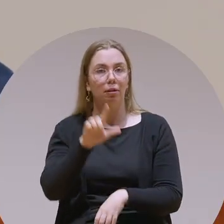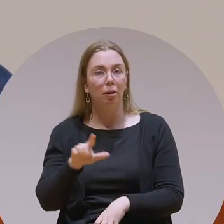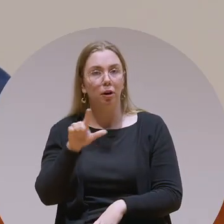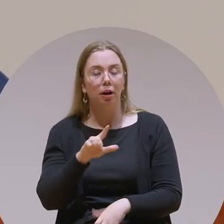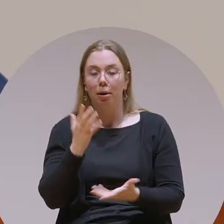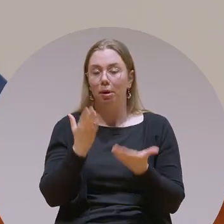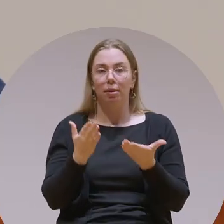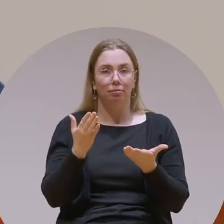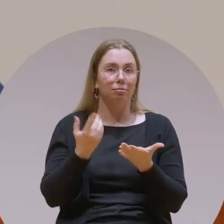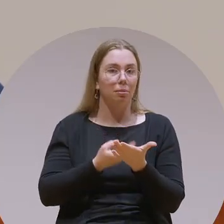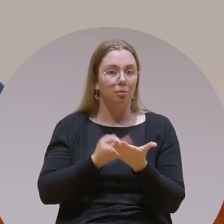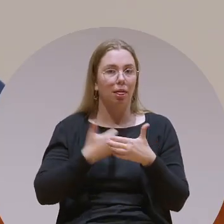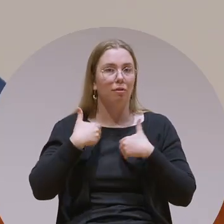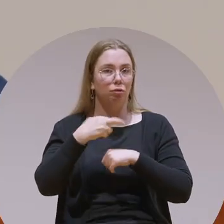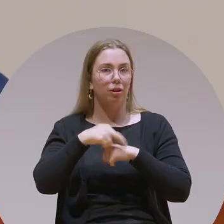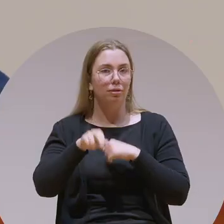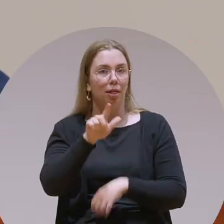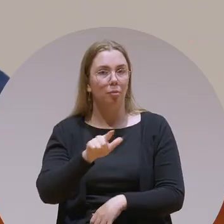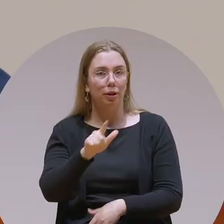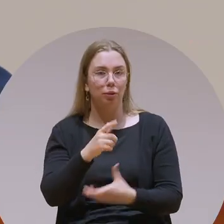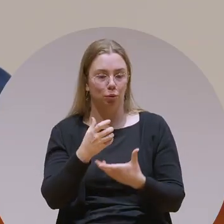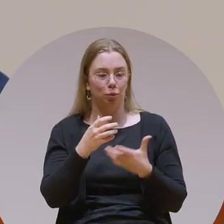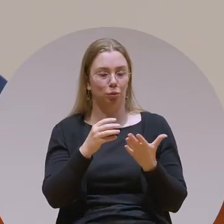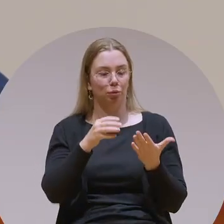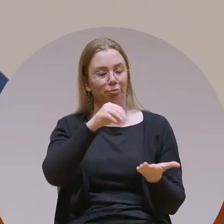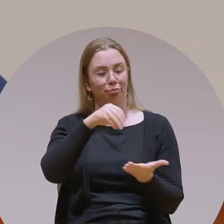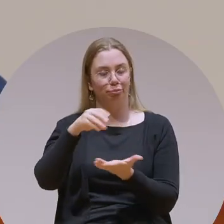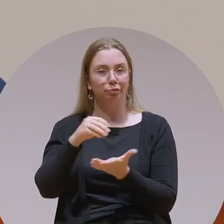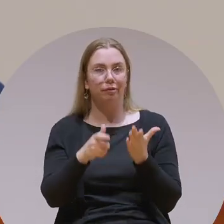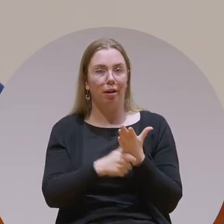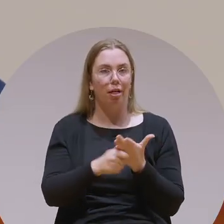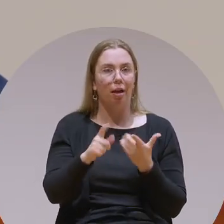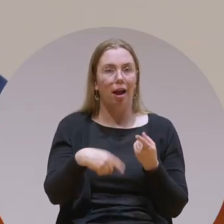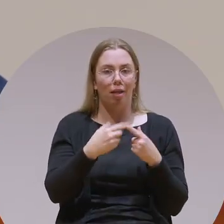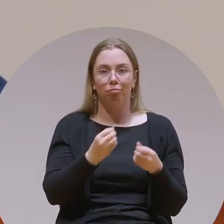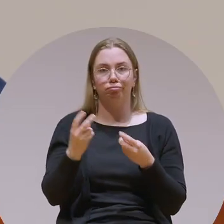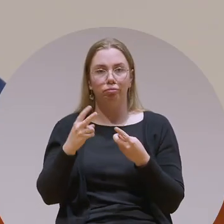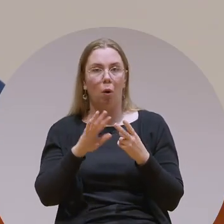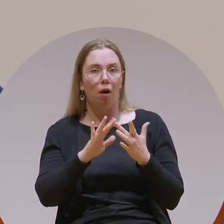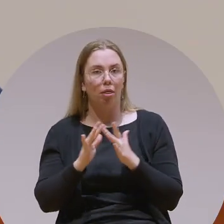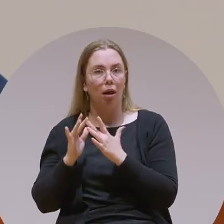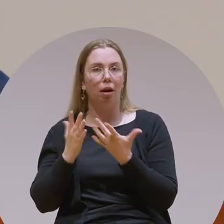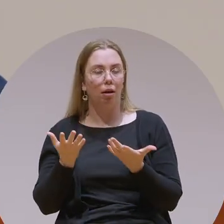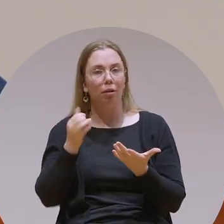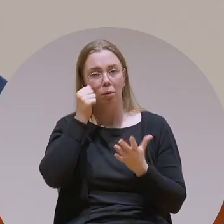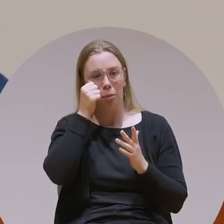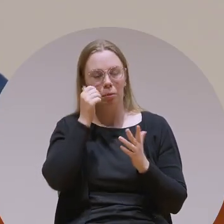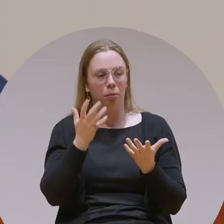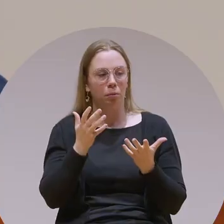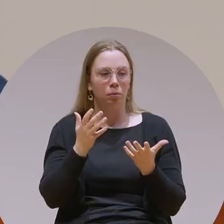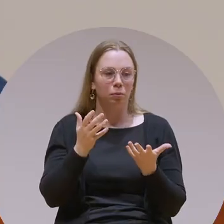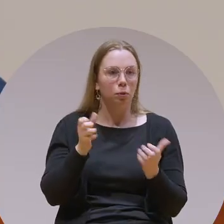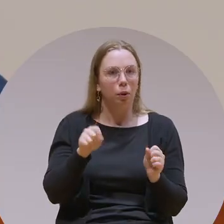are digitizing catalogs, and also the Met is digitizing catalogs. So try and get it to an institution who will look after it